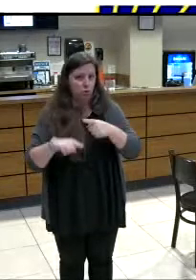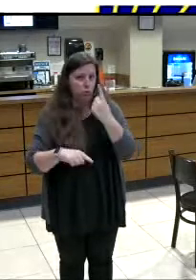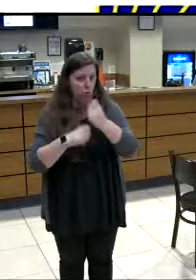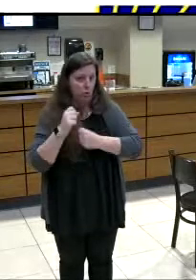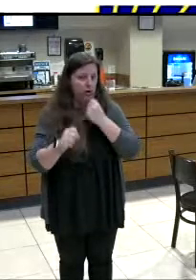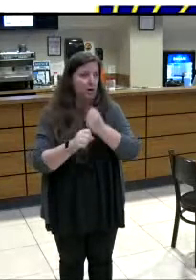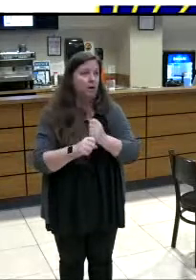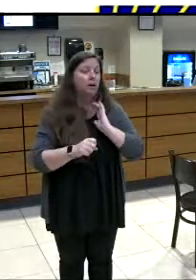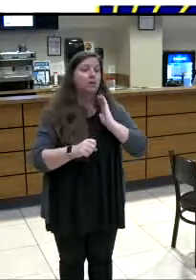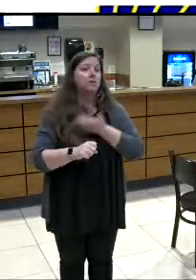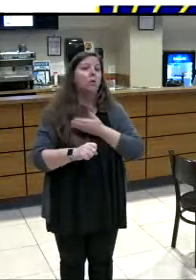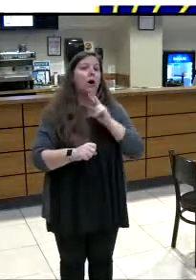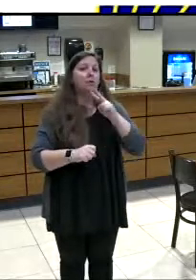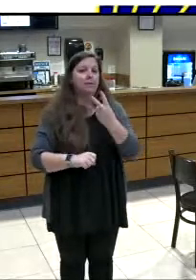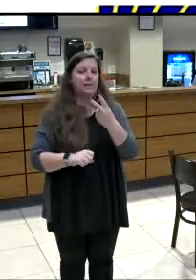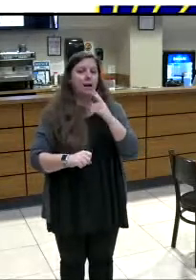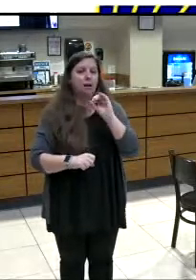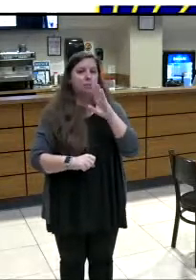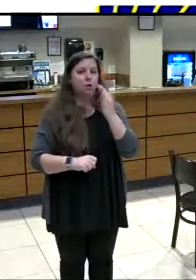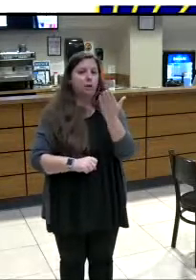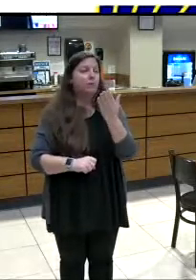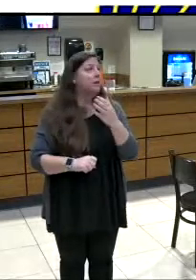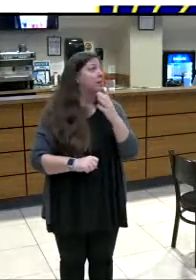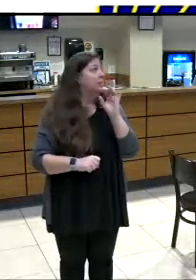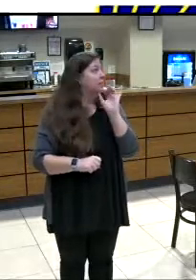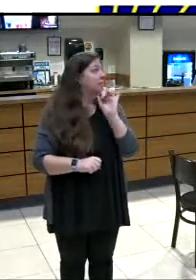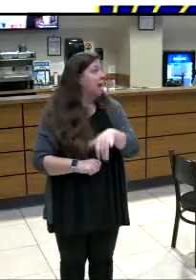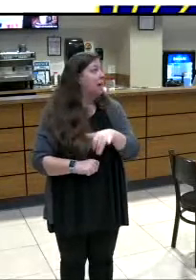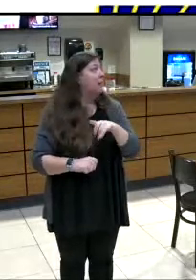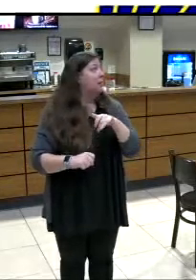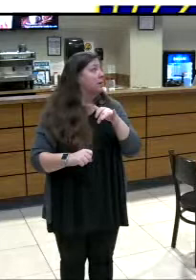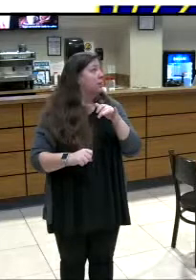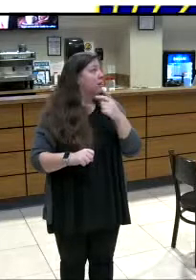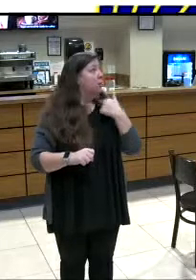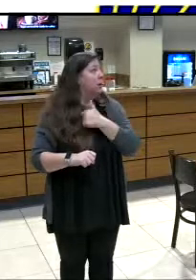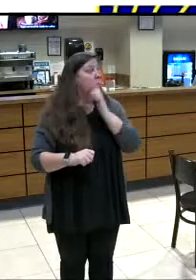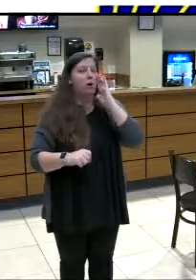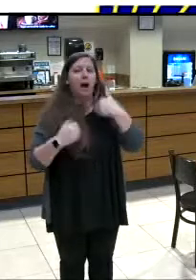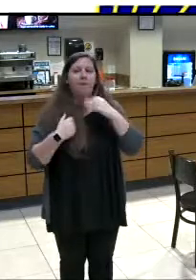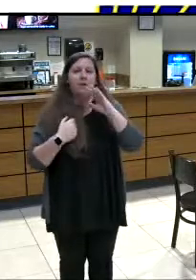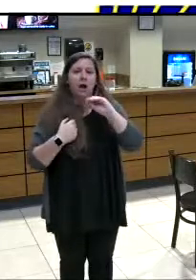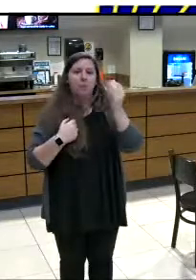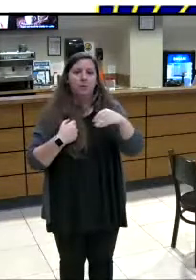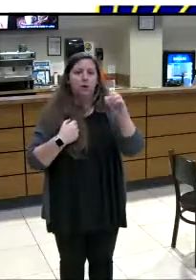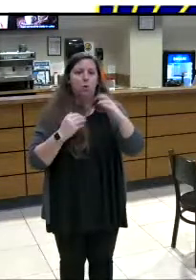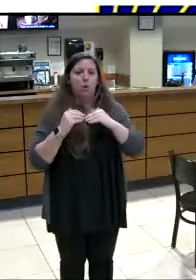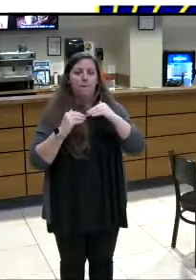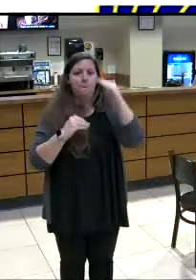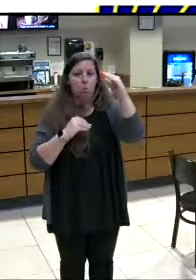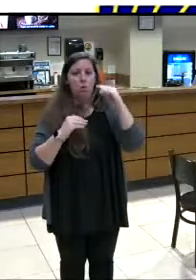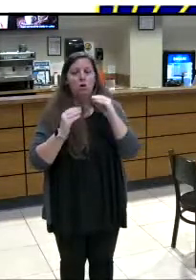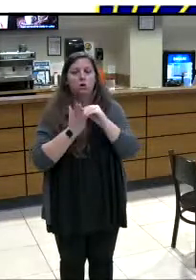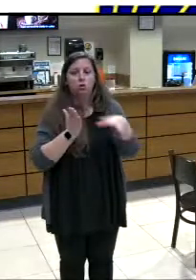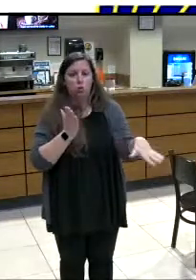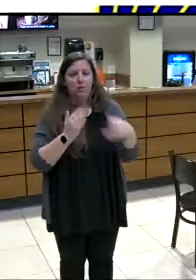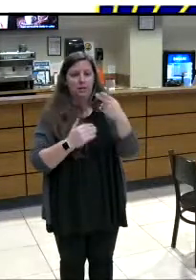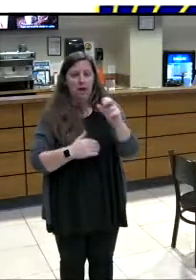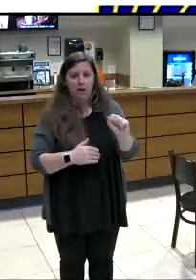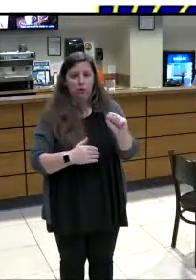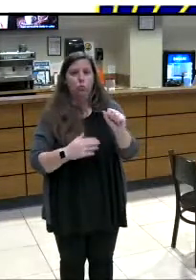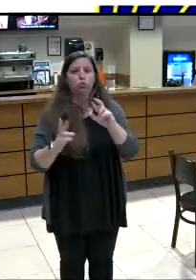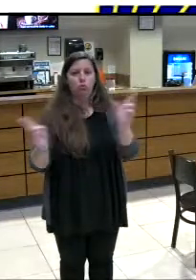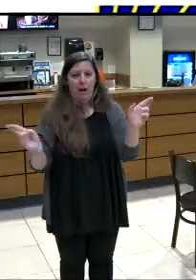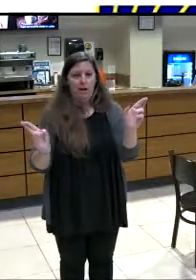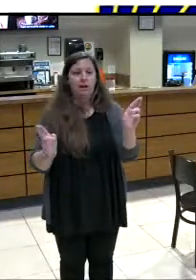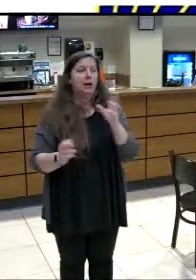8th grade students will be high school ready. And then our second objective is to ensure that all high school seniors graduate college